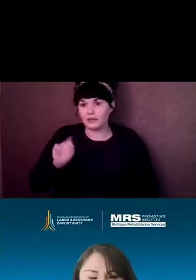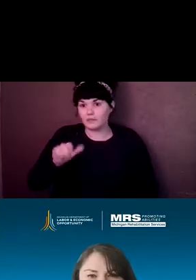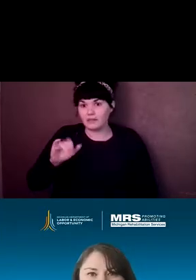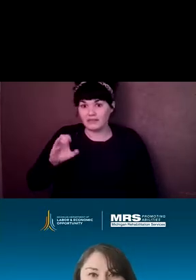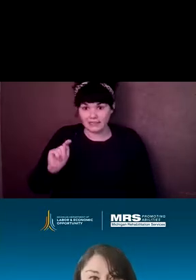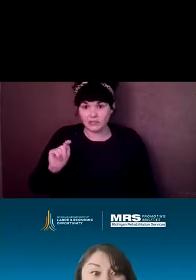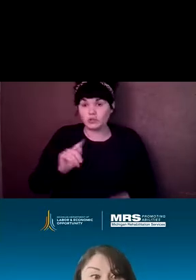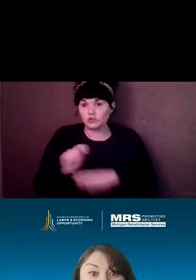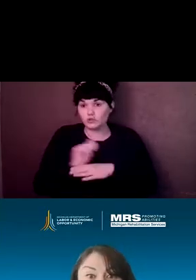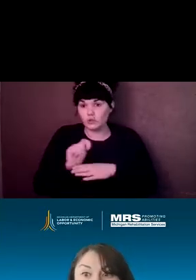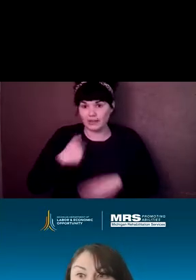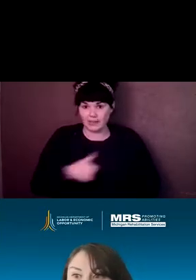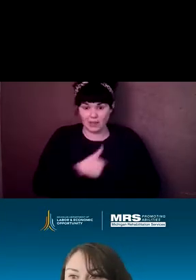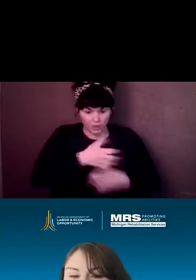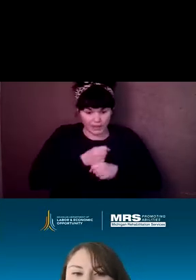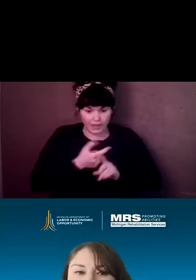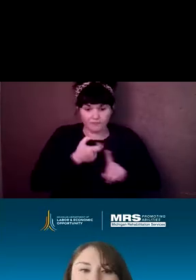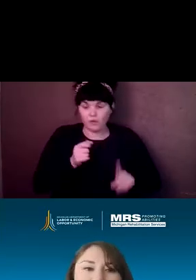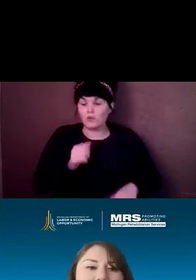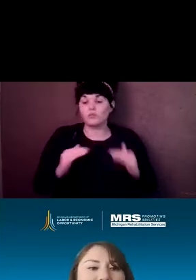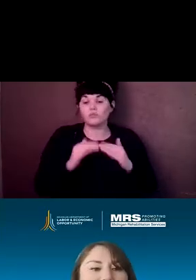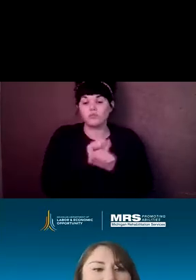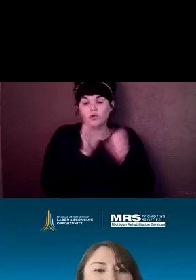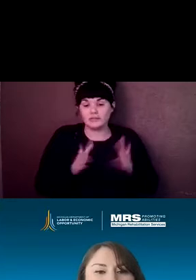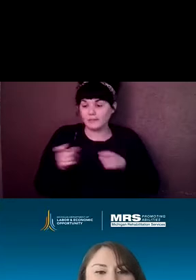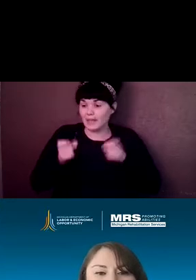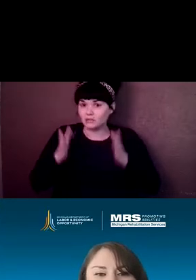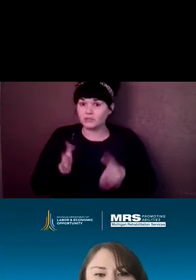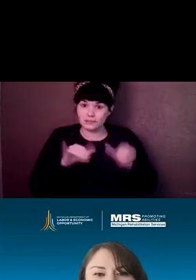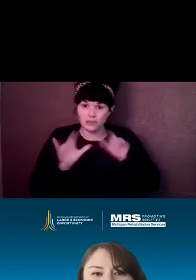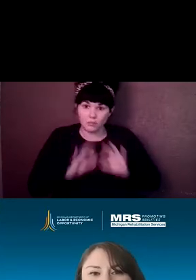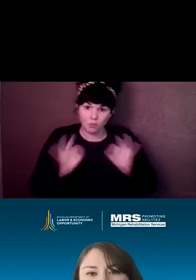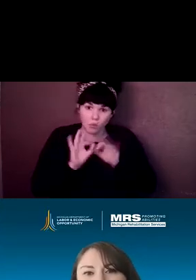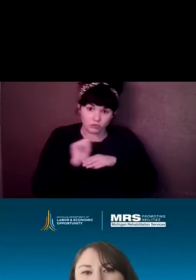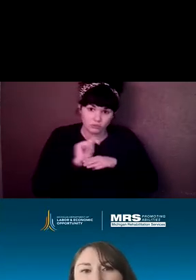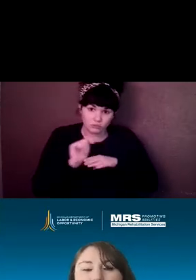and managers is important still. Next slide.